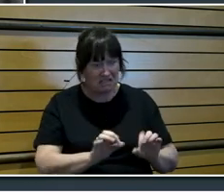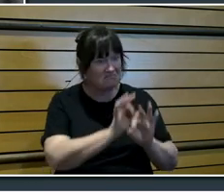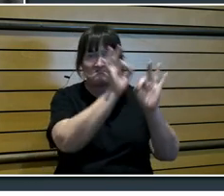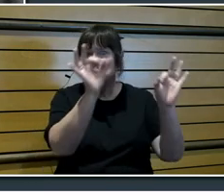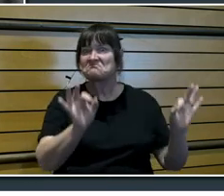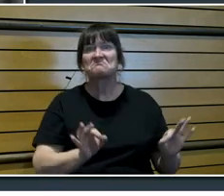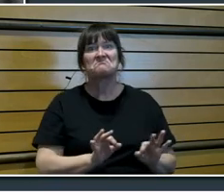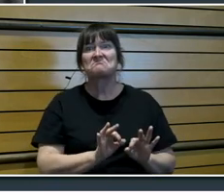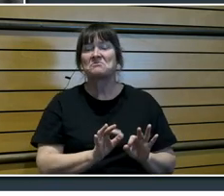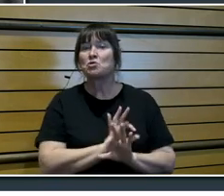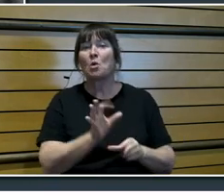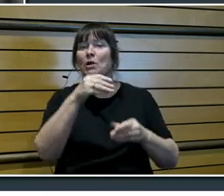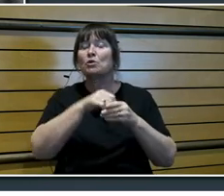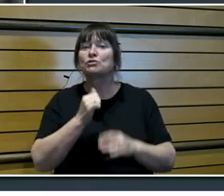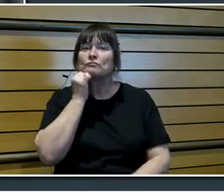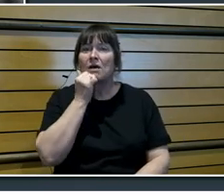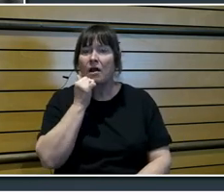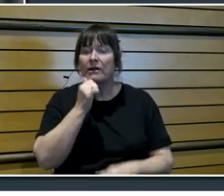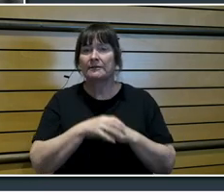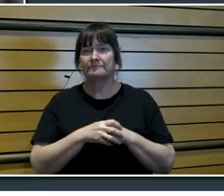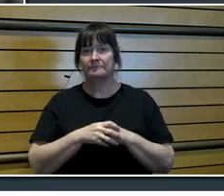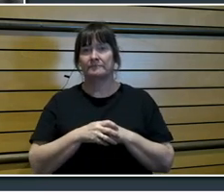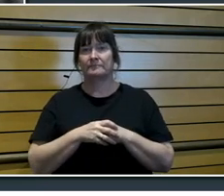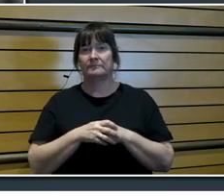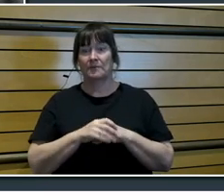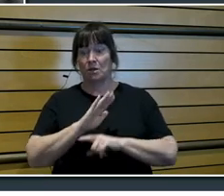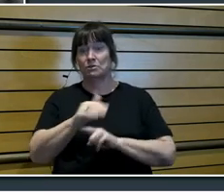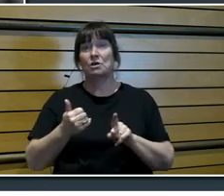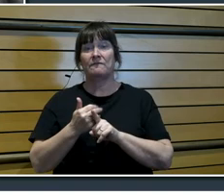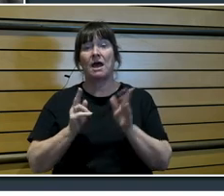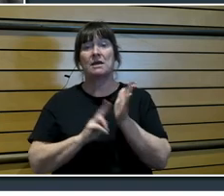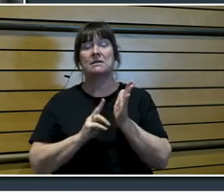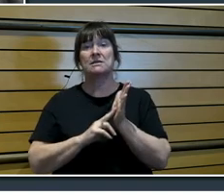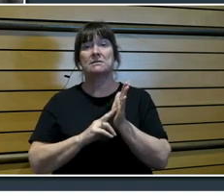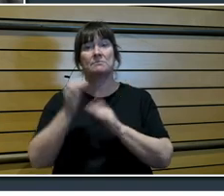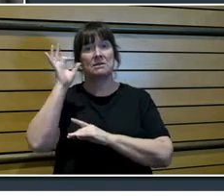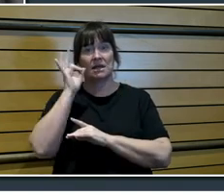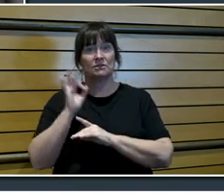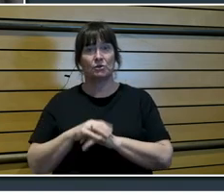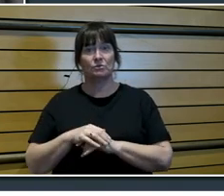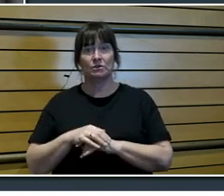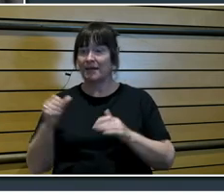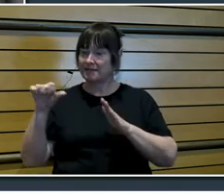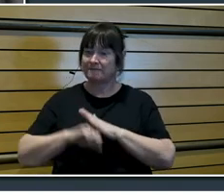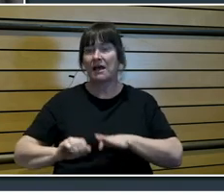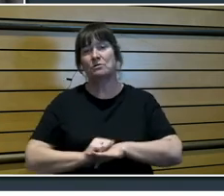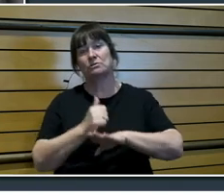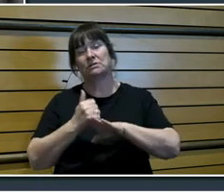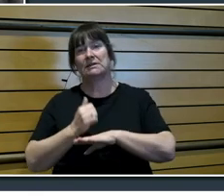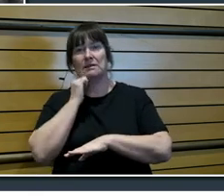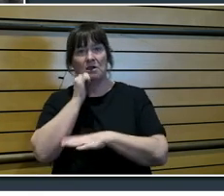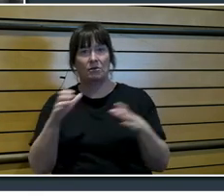Māori. In its current failure to establish Māori wards, the Napier City Council has overlooked Te Tiriti or